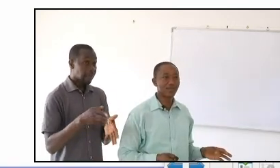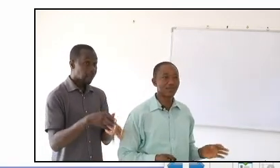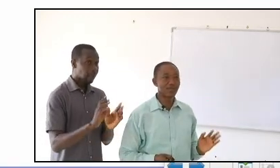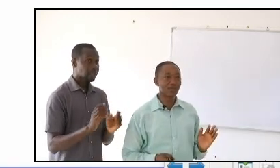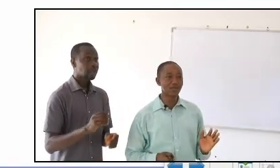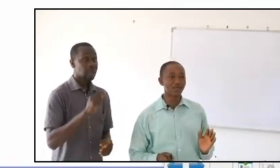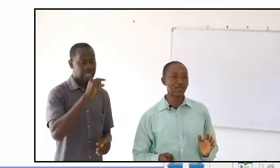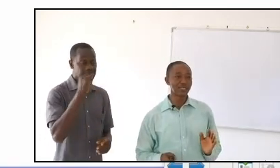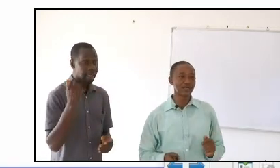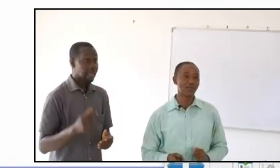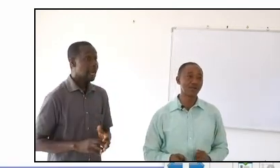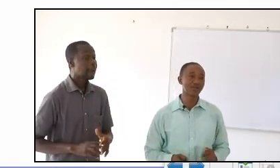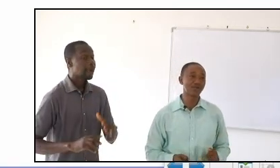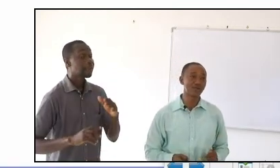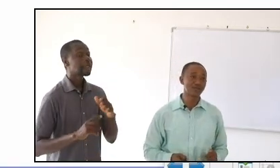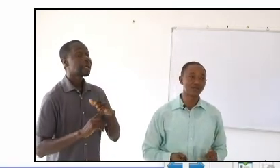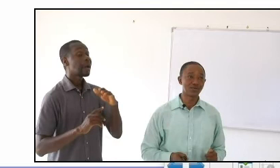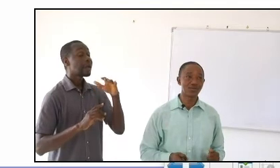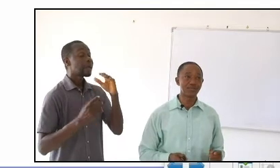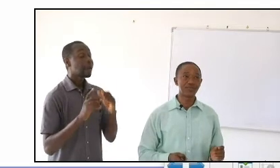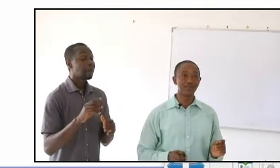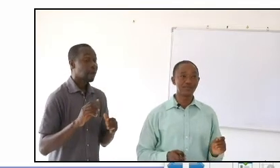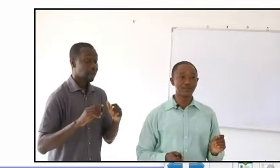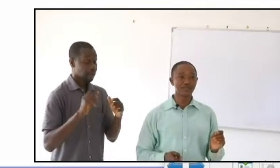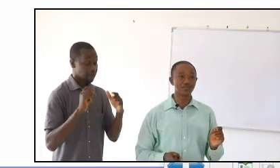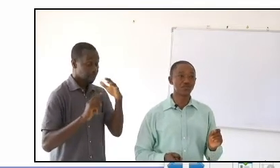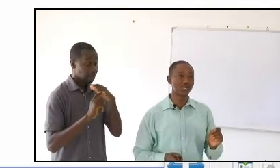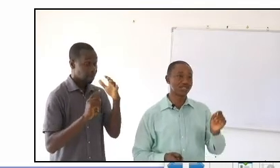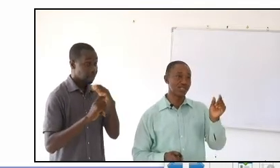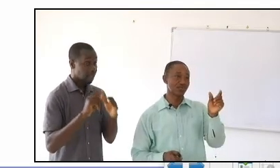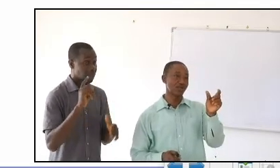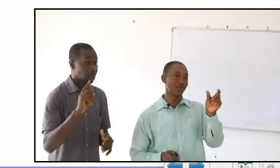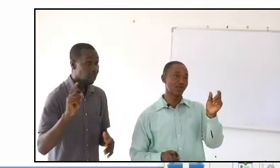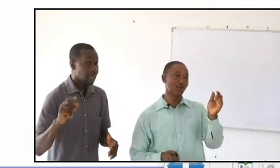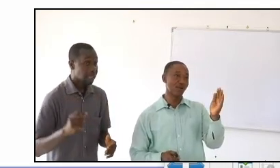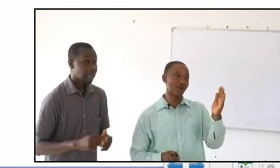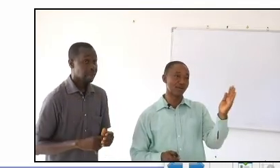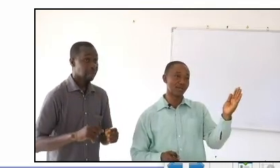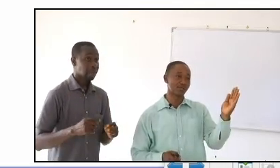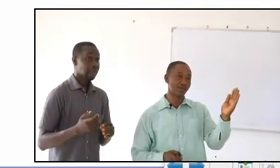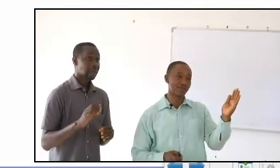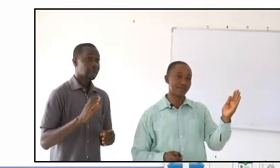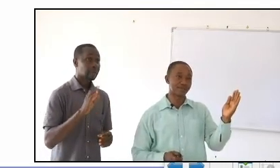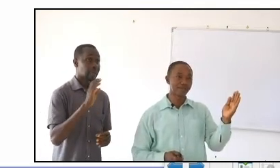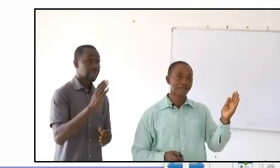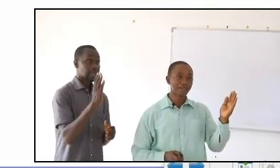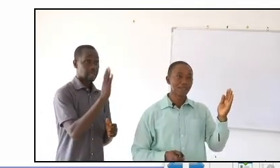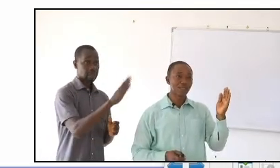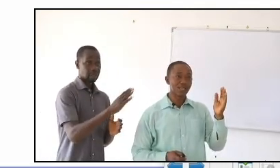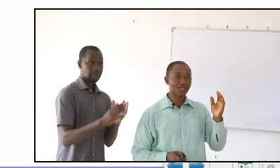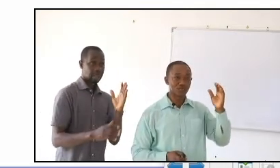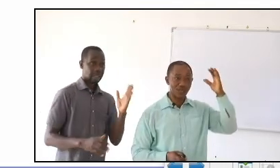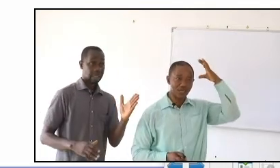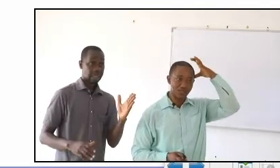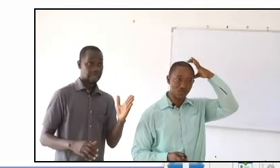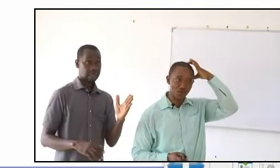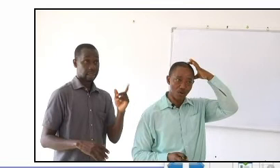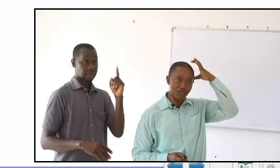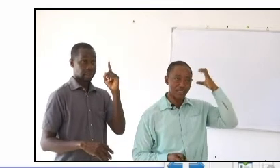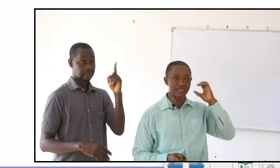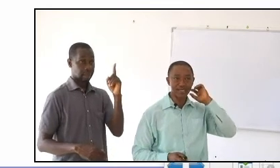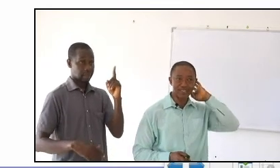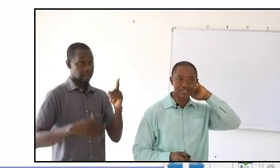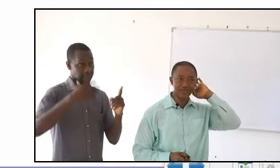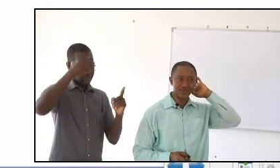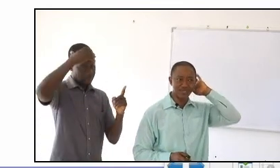naming them, but among the basic one, you have what we call the pivot joint. Let's look at number one on the top left. That is wherein the